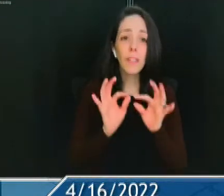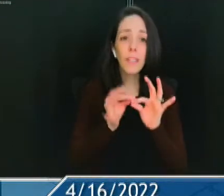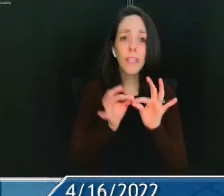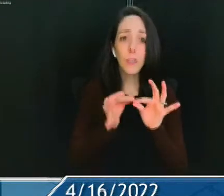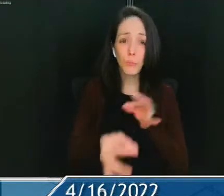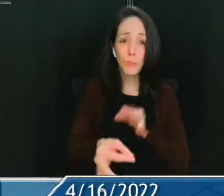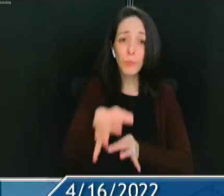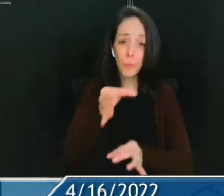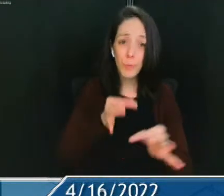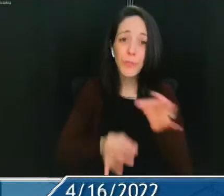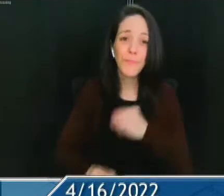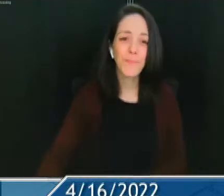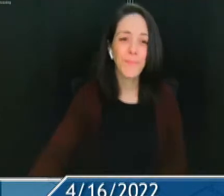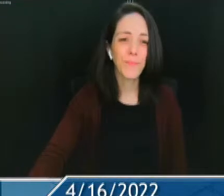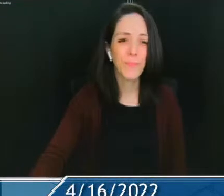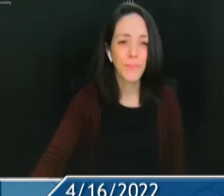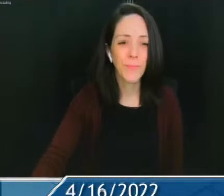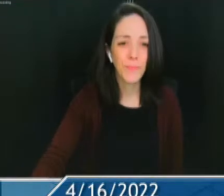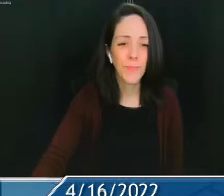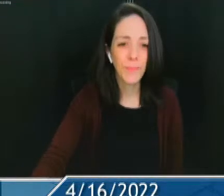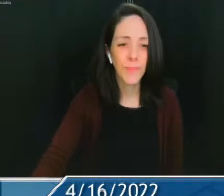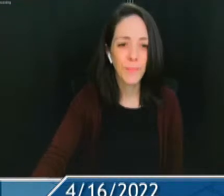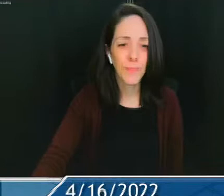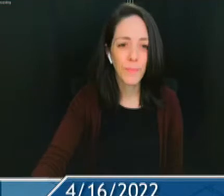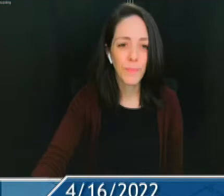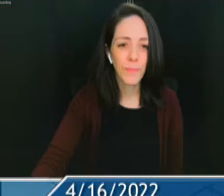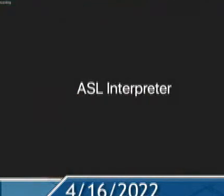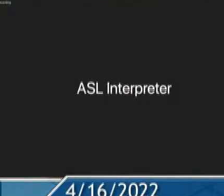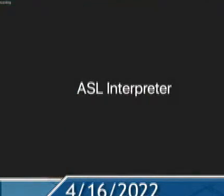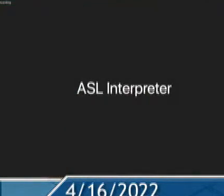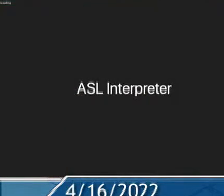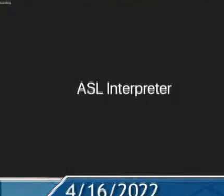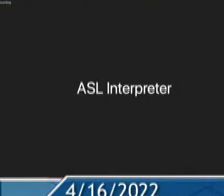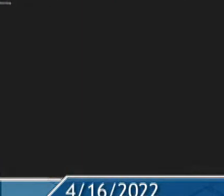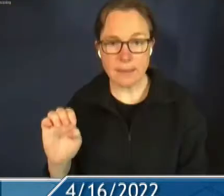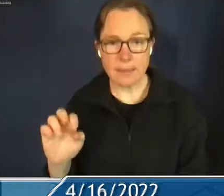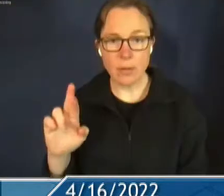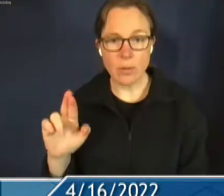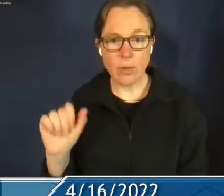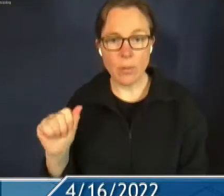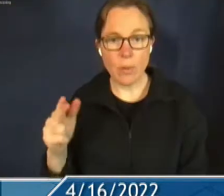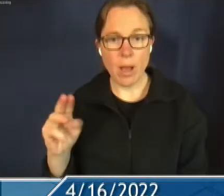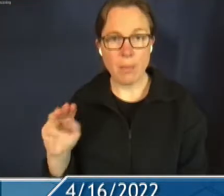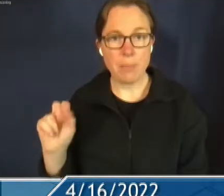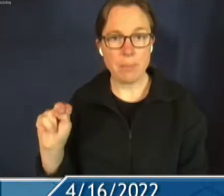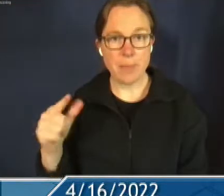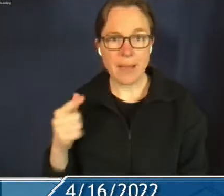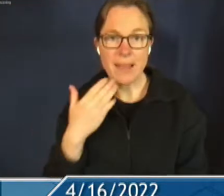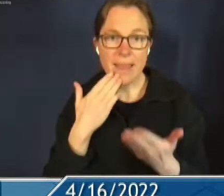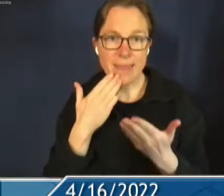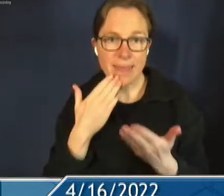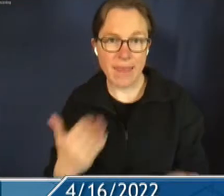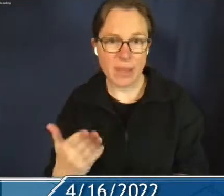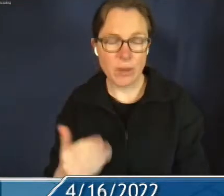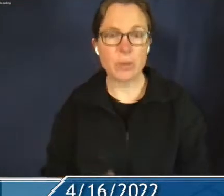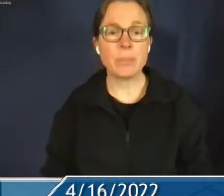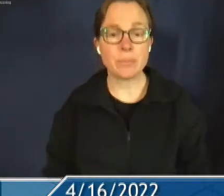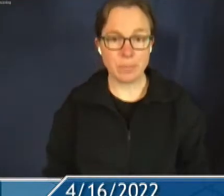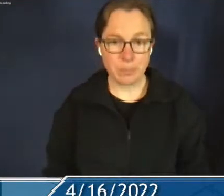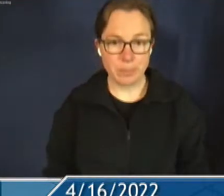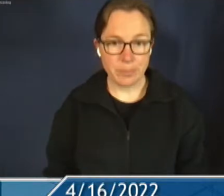Thank you. Next, we have Maurice Ruffing. Hi, Commissioners and Mayor. Thank you for having me. I'm Maurice Ruffing, owner of